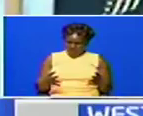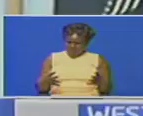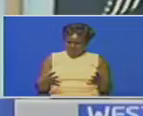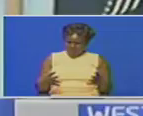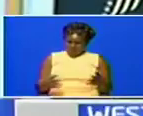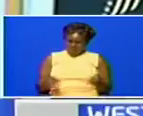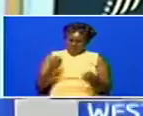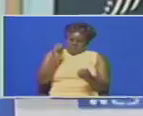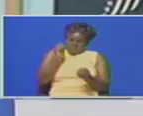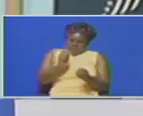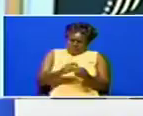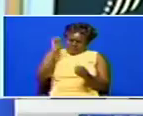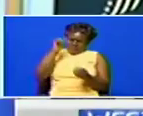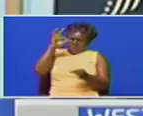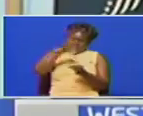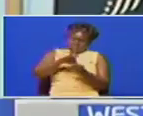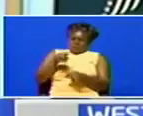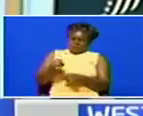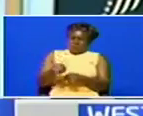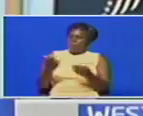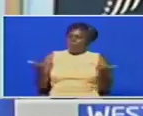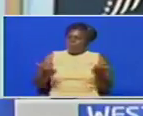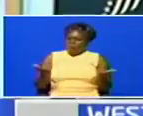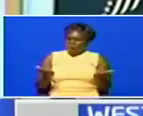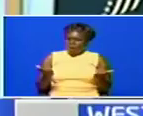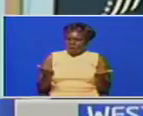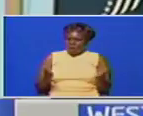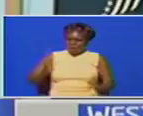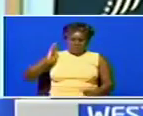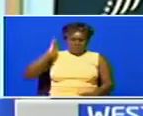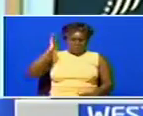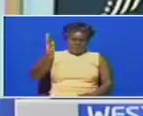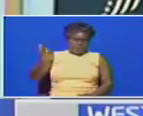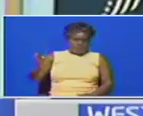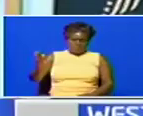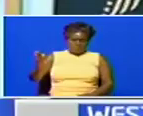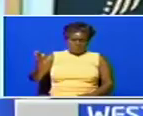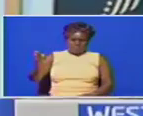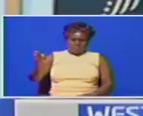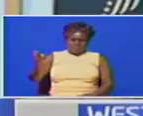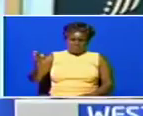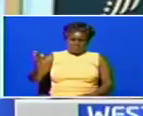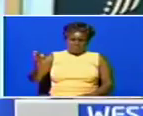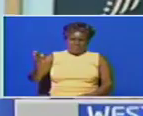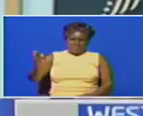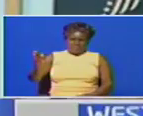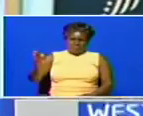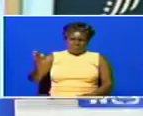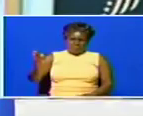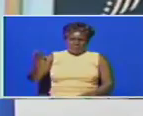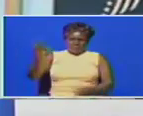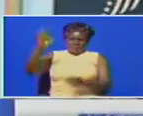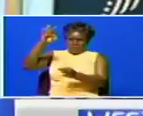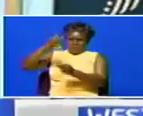the test of this election is really quite straightforward. It is whether the vote